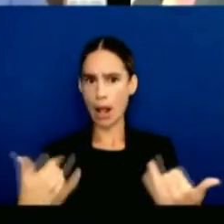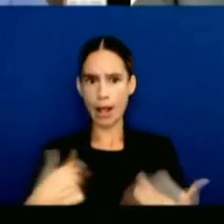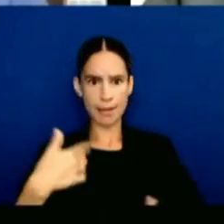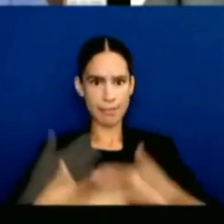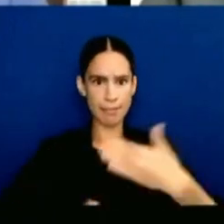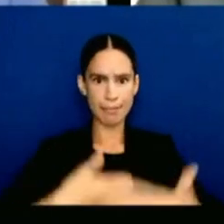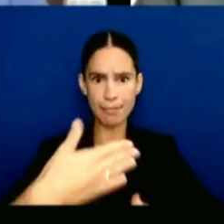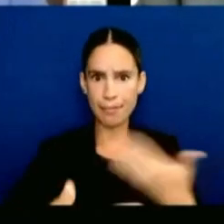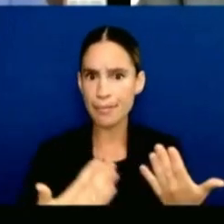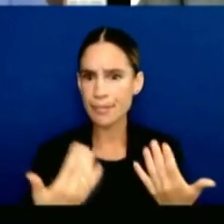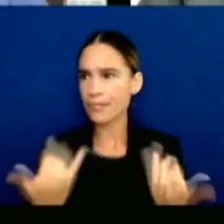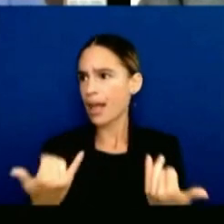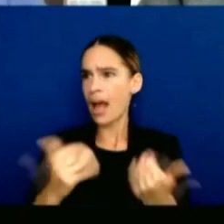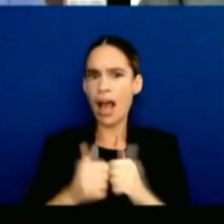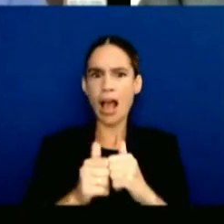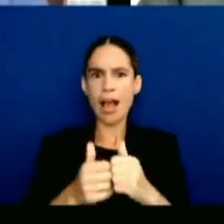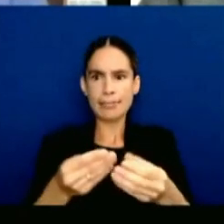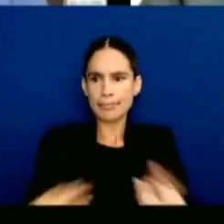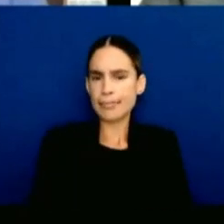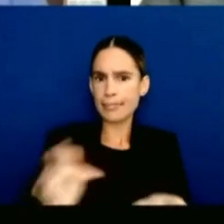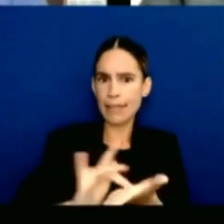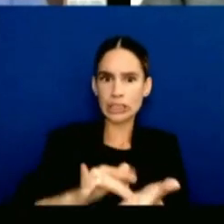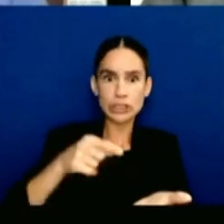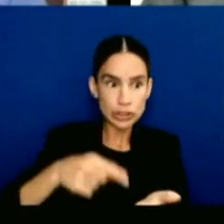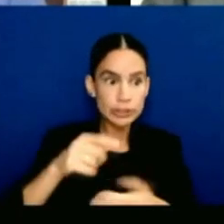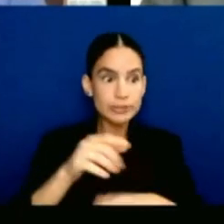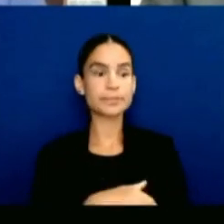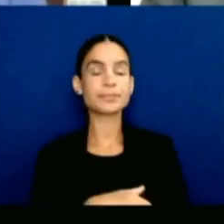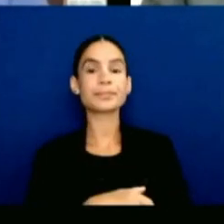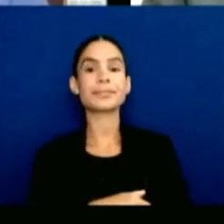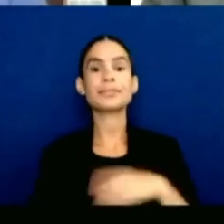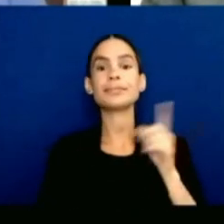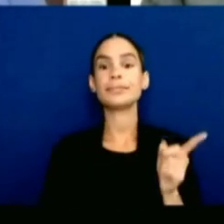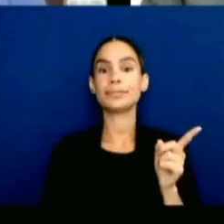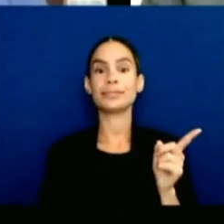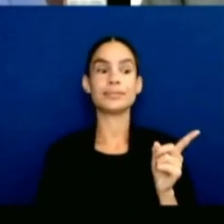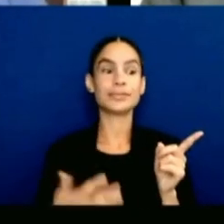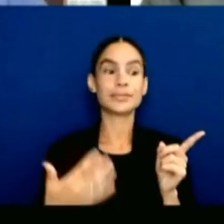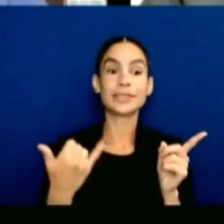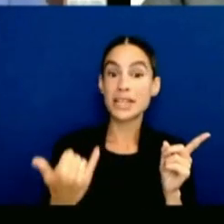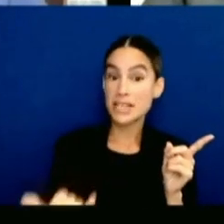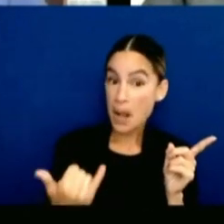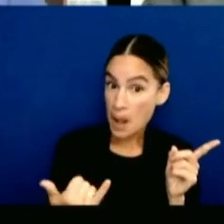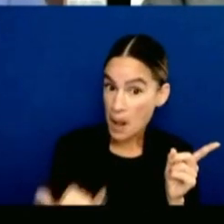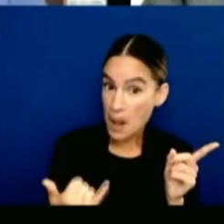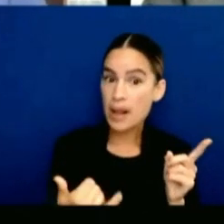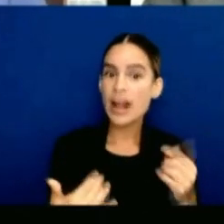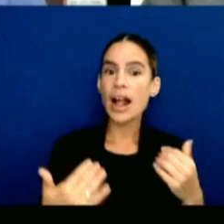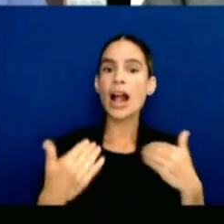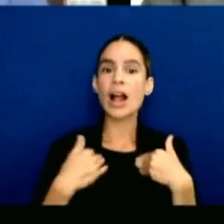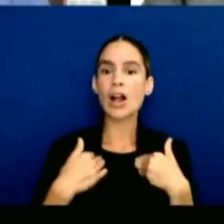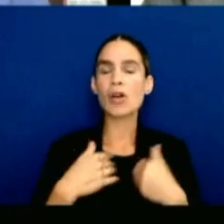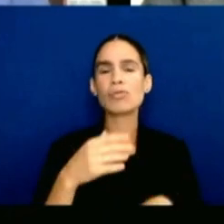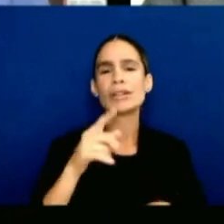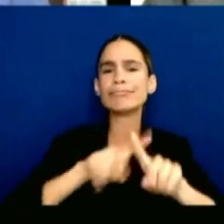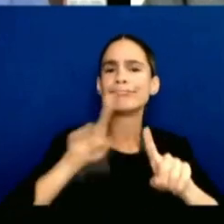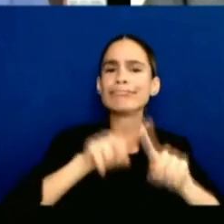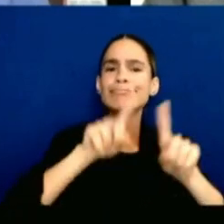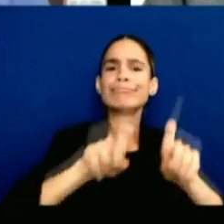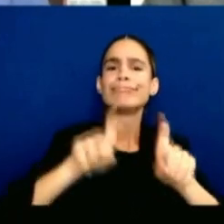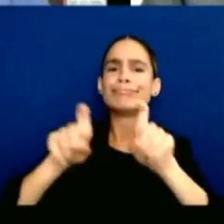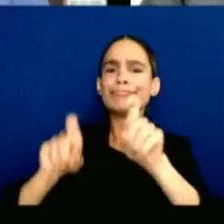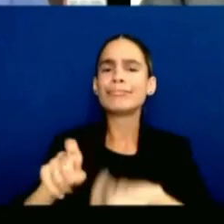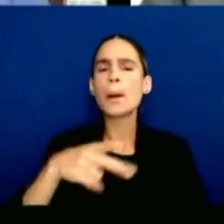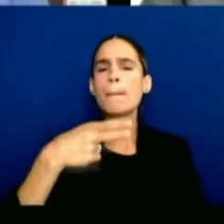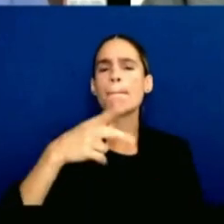to the performance of randomized placebo-controlled trials, we have two types of therapies that are good for people with advanced